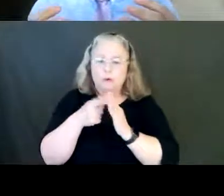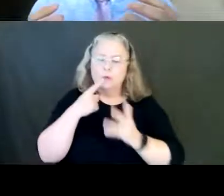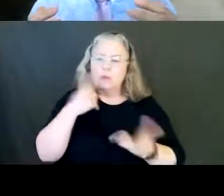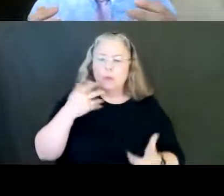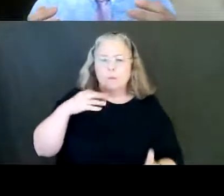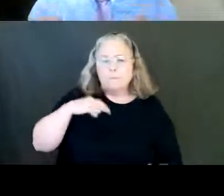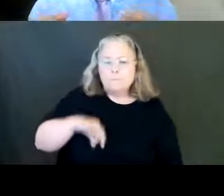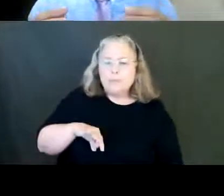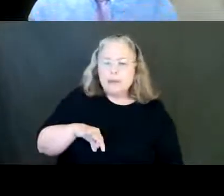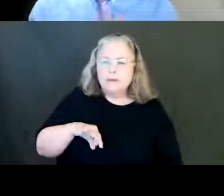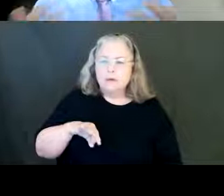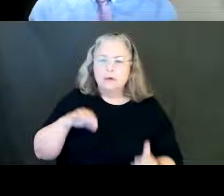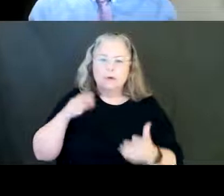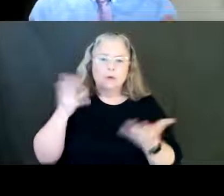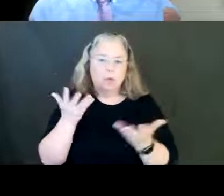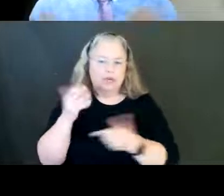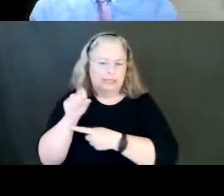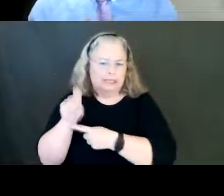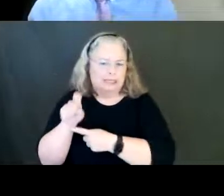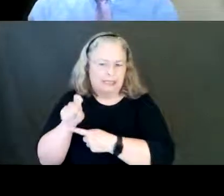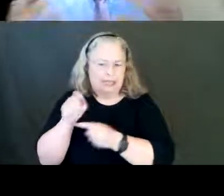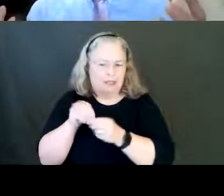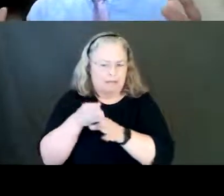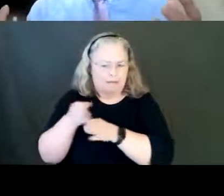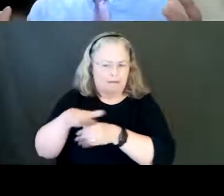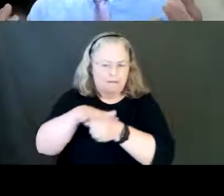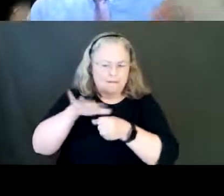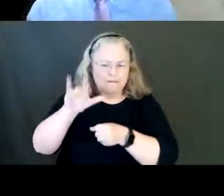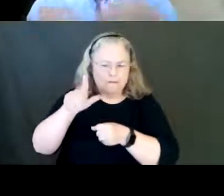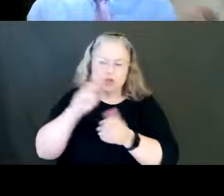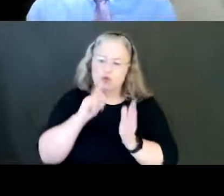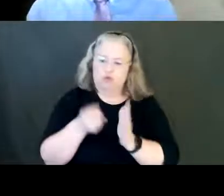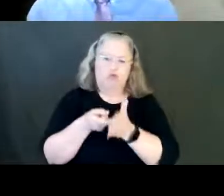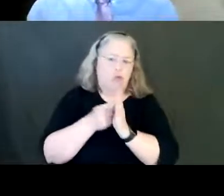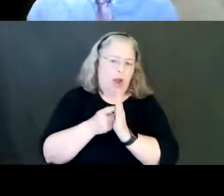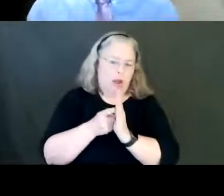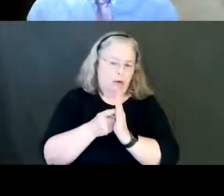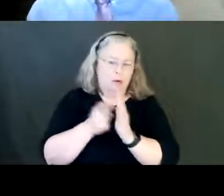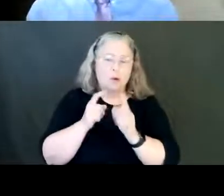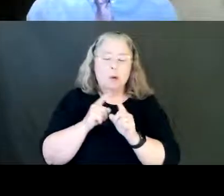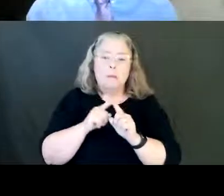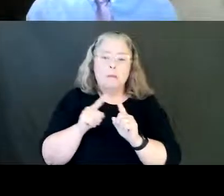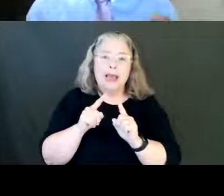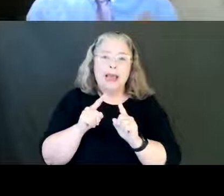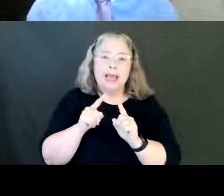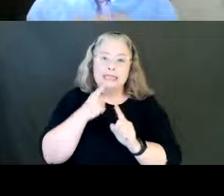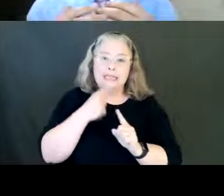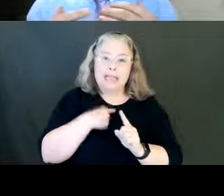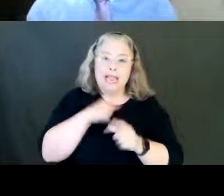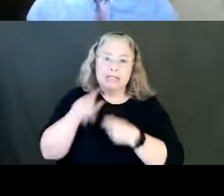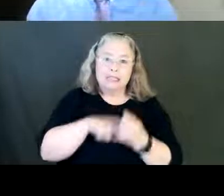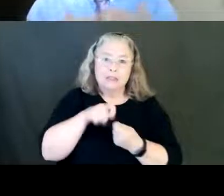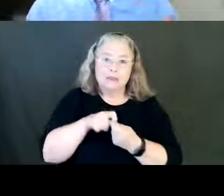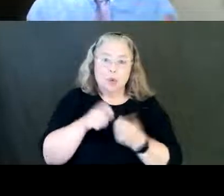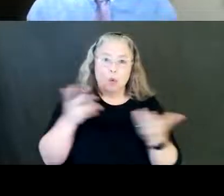beneficial and in what is needed in the field. So there's requirements, but that doesn't really tell us what to do. It's